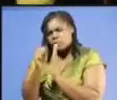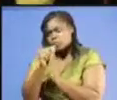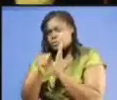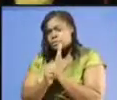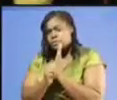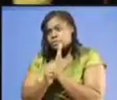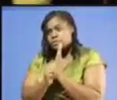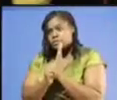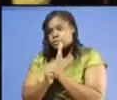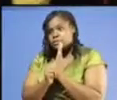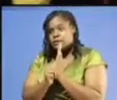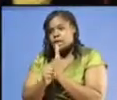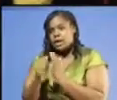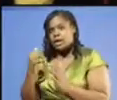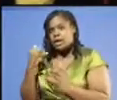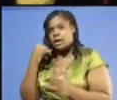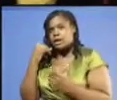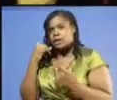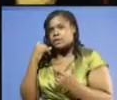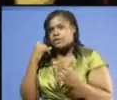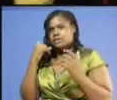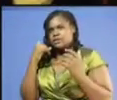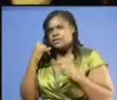I said,